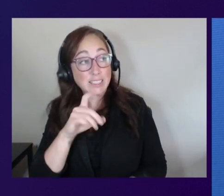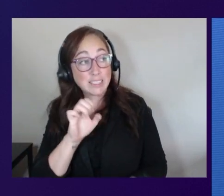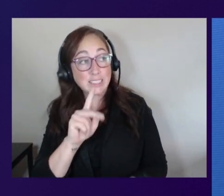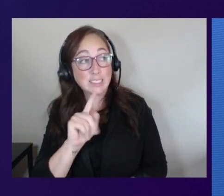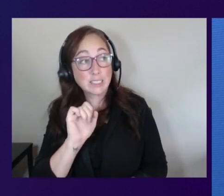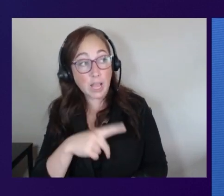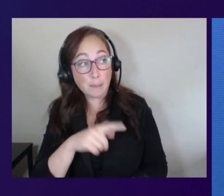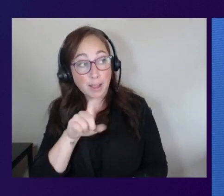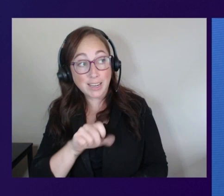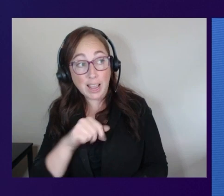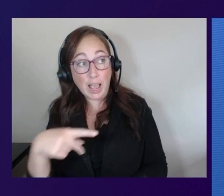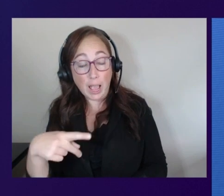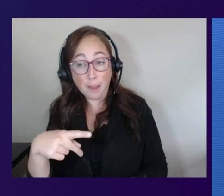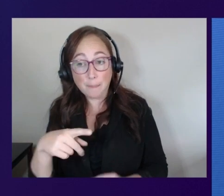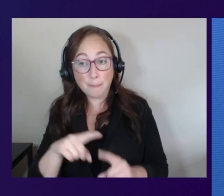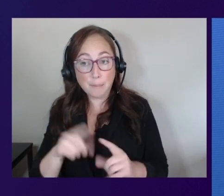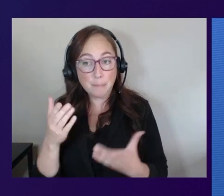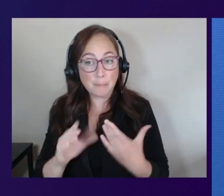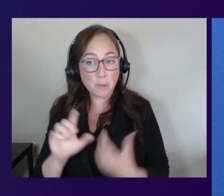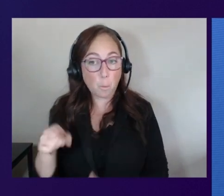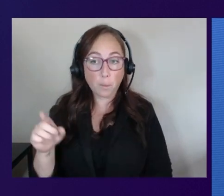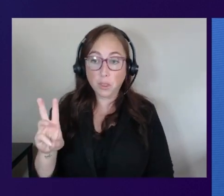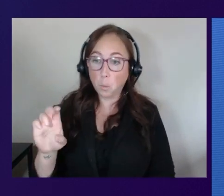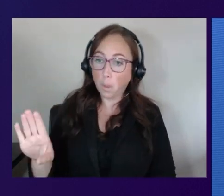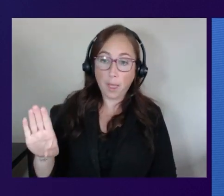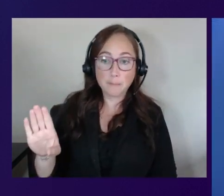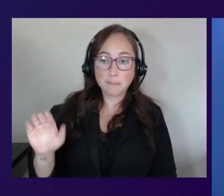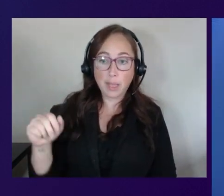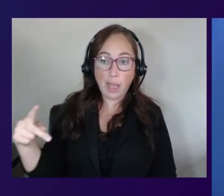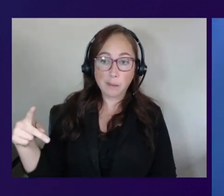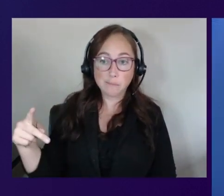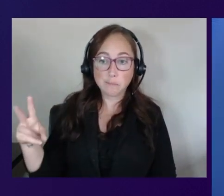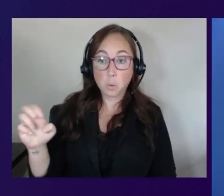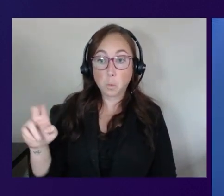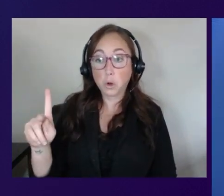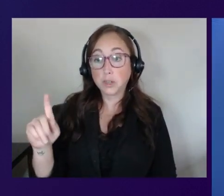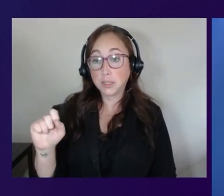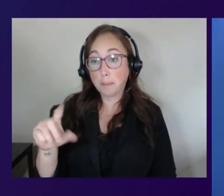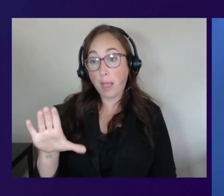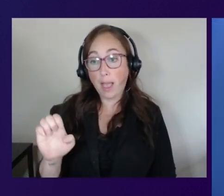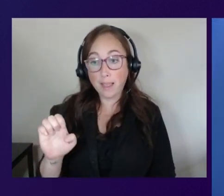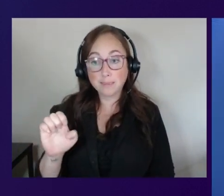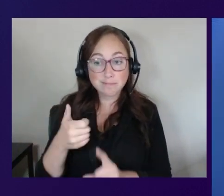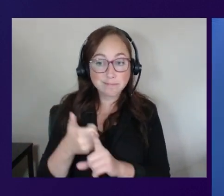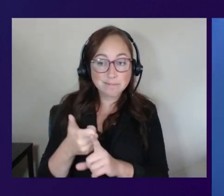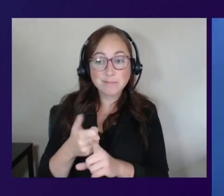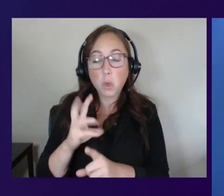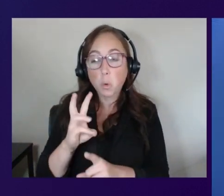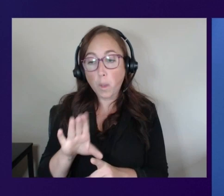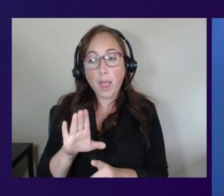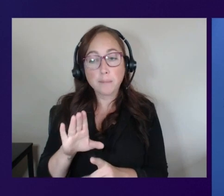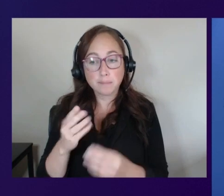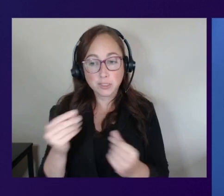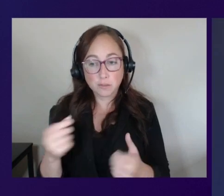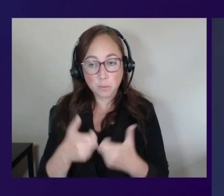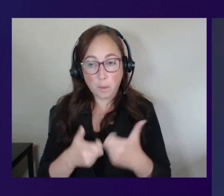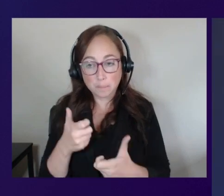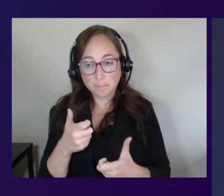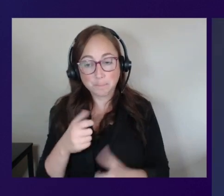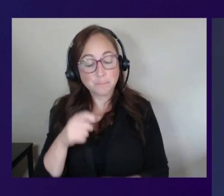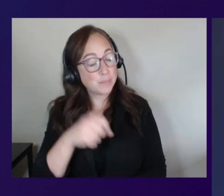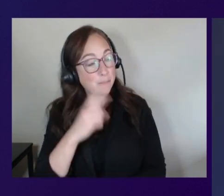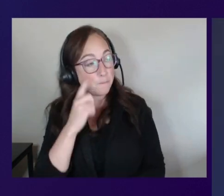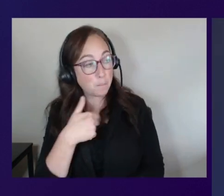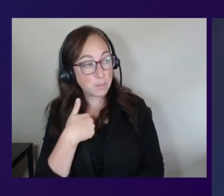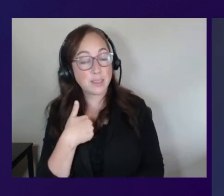if I just need web applications? Workspaces Web solves that problem. Yeah, for me, I think an equivalent in my own life is